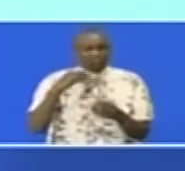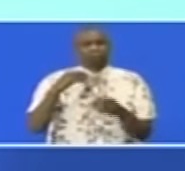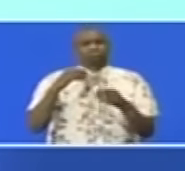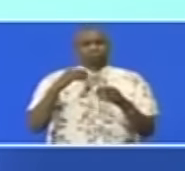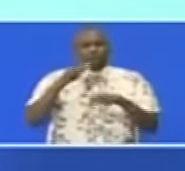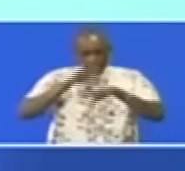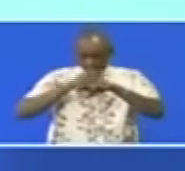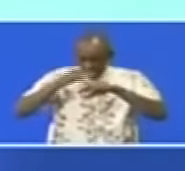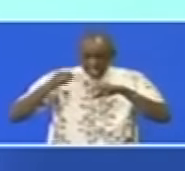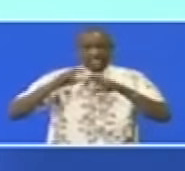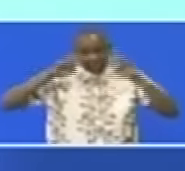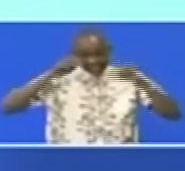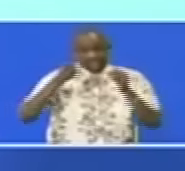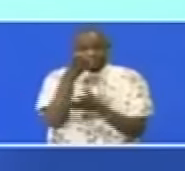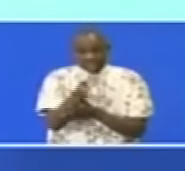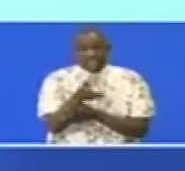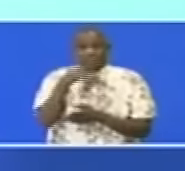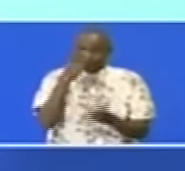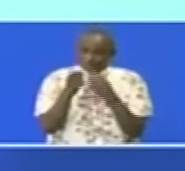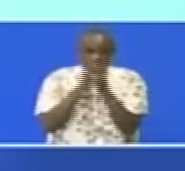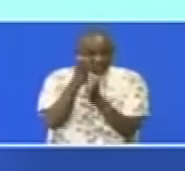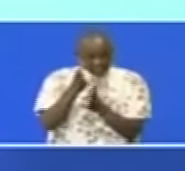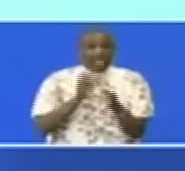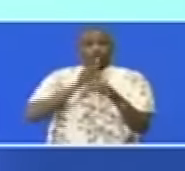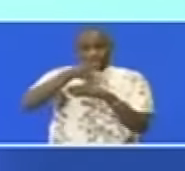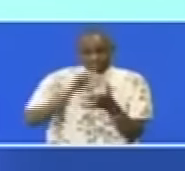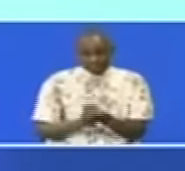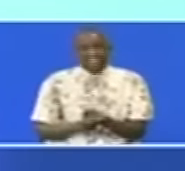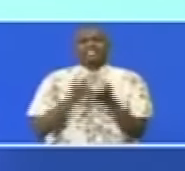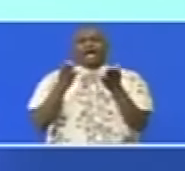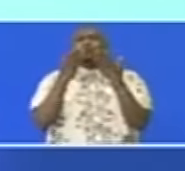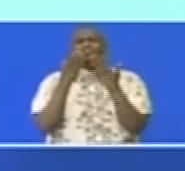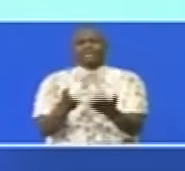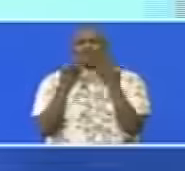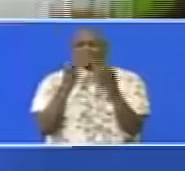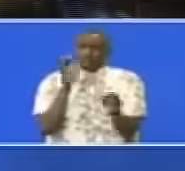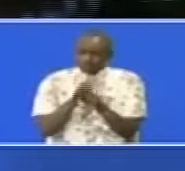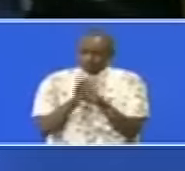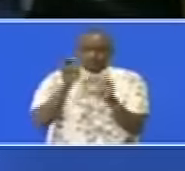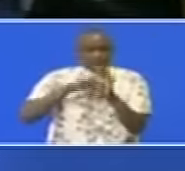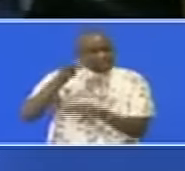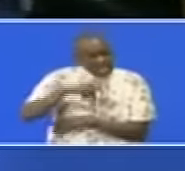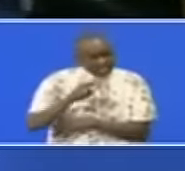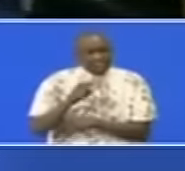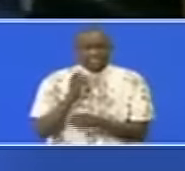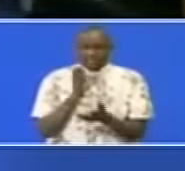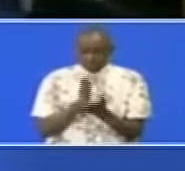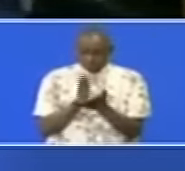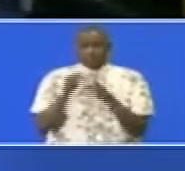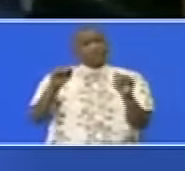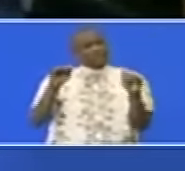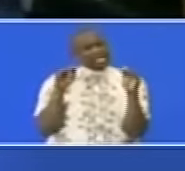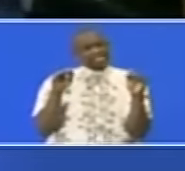covered terror attacks right here in the country and, of course, beyond. Namu, thank you very much for joining us. As we, of course, wait